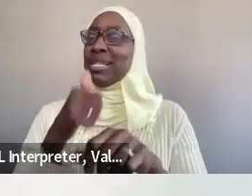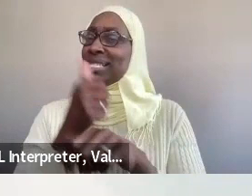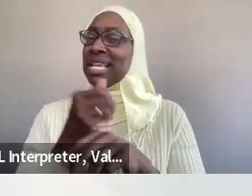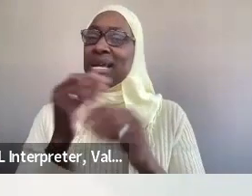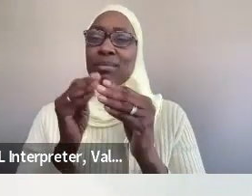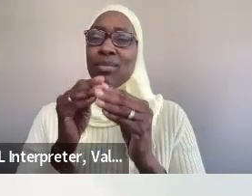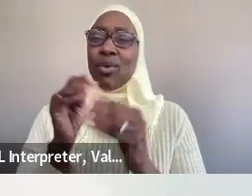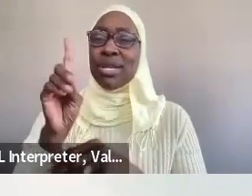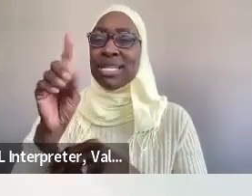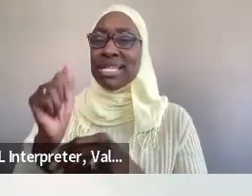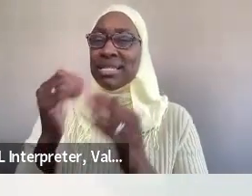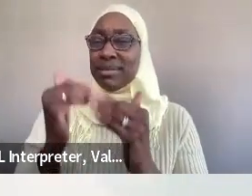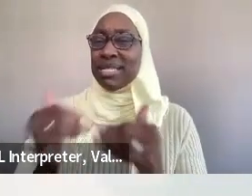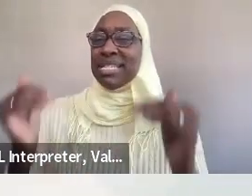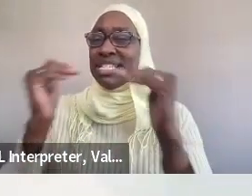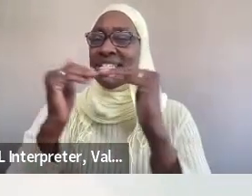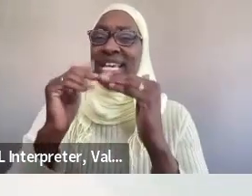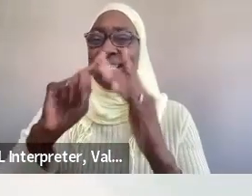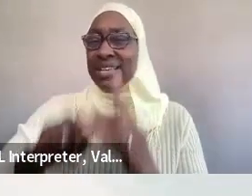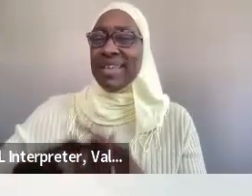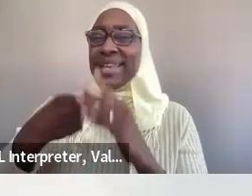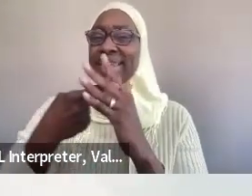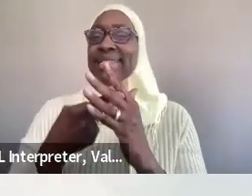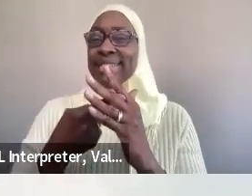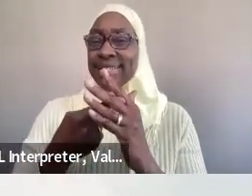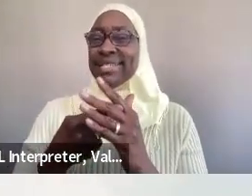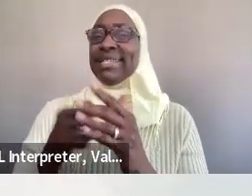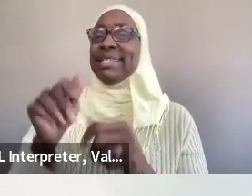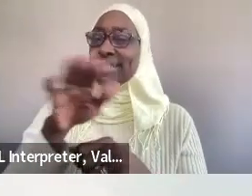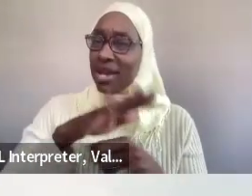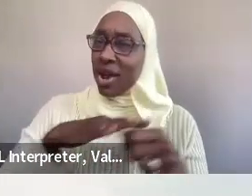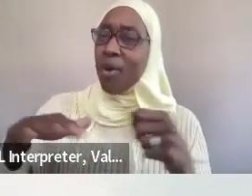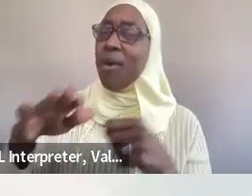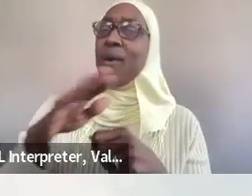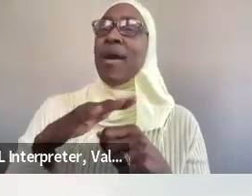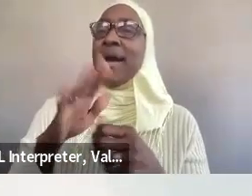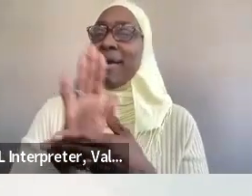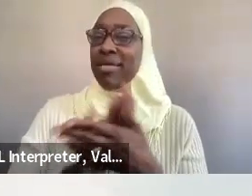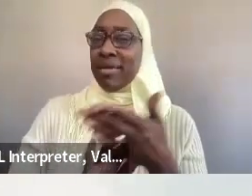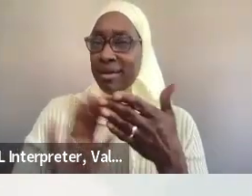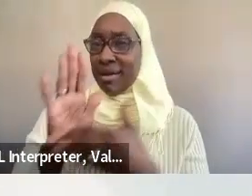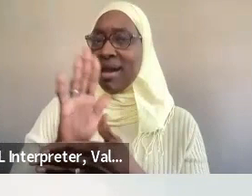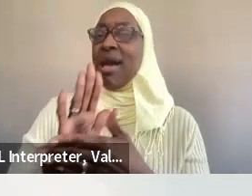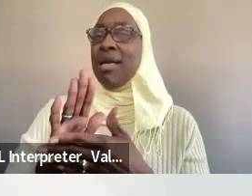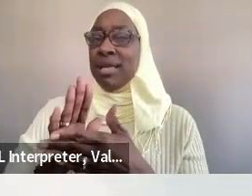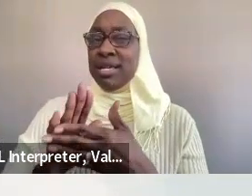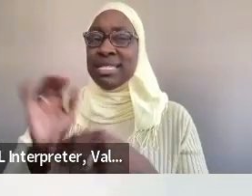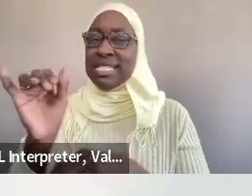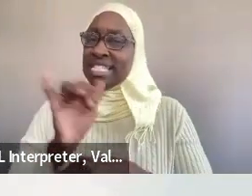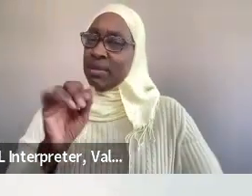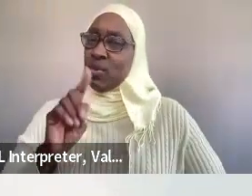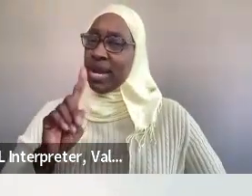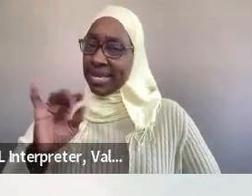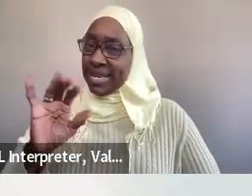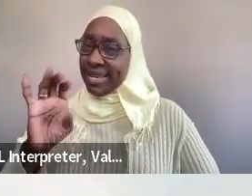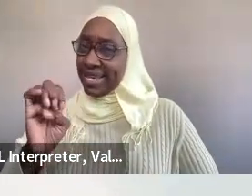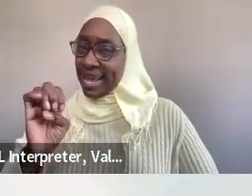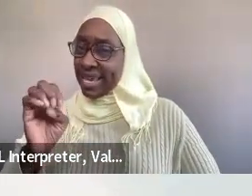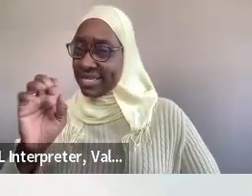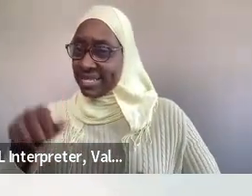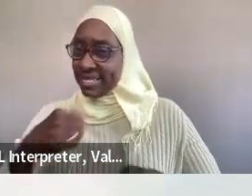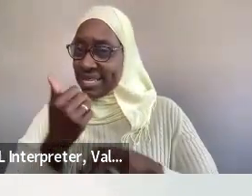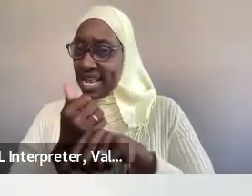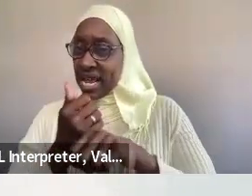initiatives across colleges here at Northeastern, similarly to what DICE has done in the College of Engineering. I mentioned I'm a public health student, so